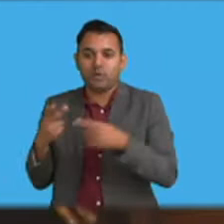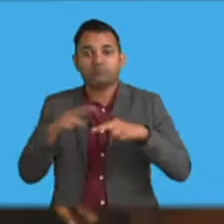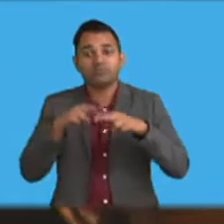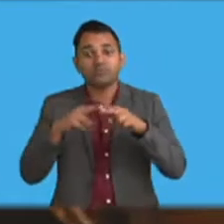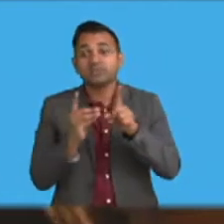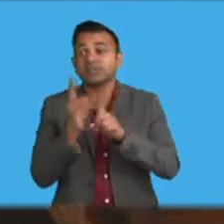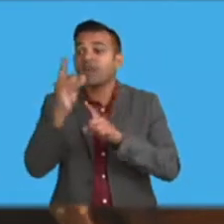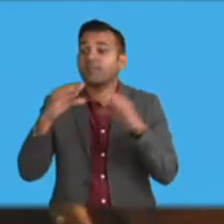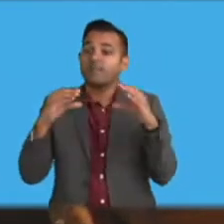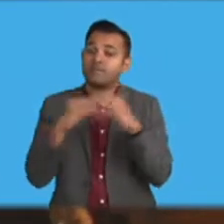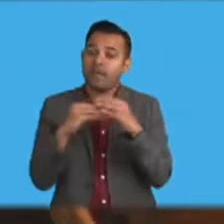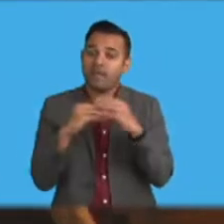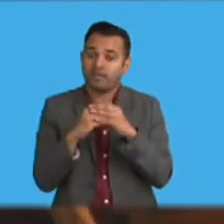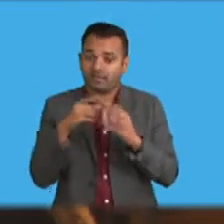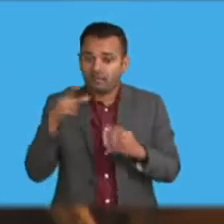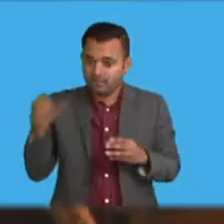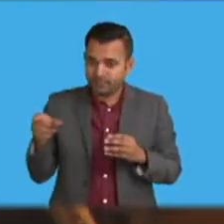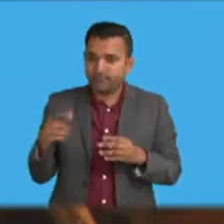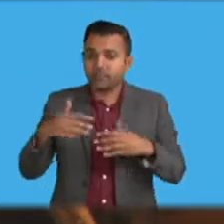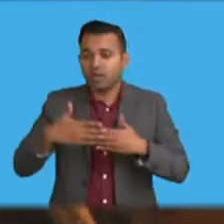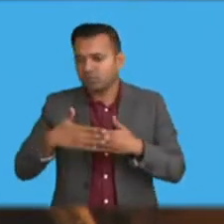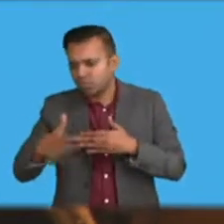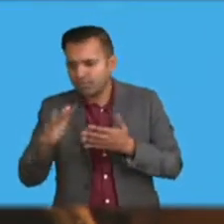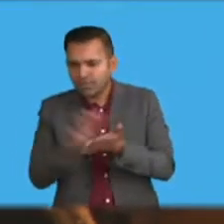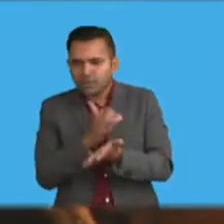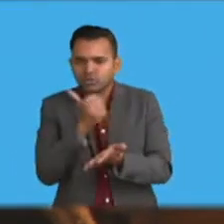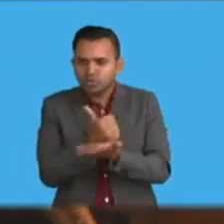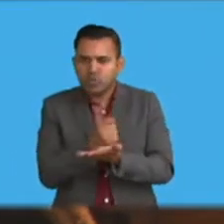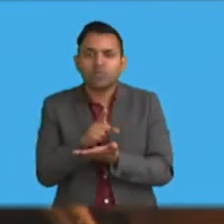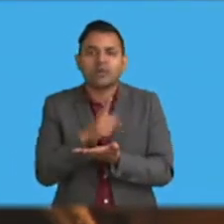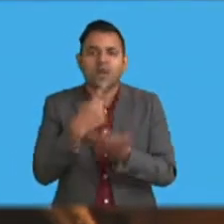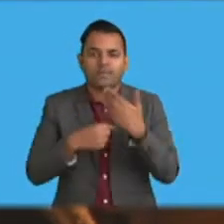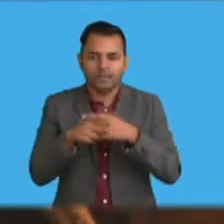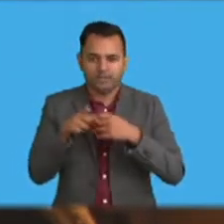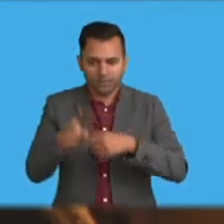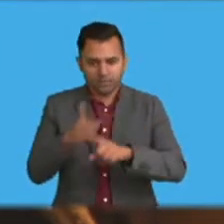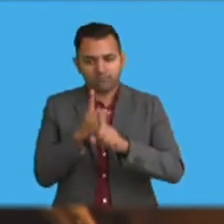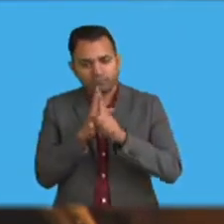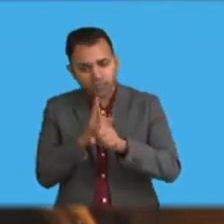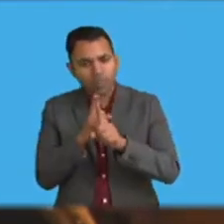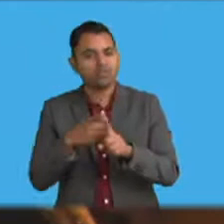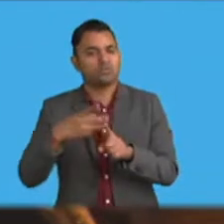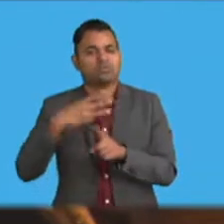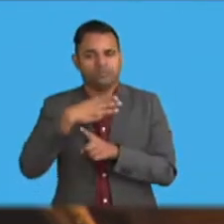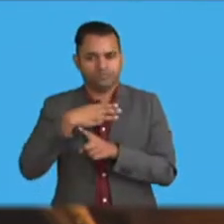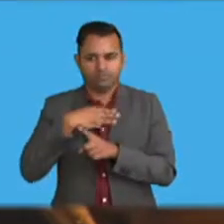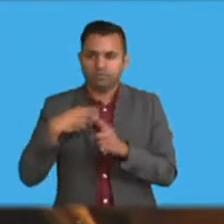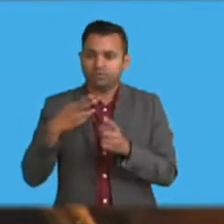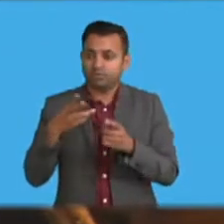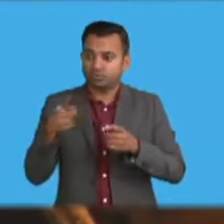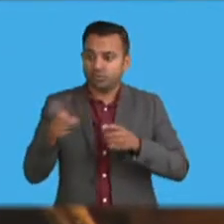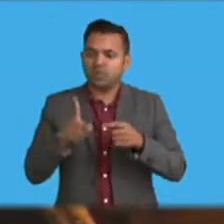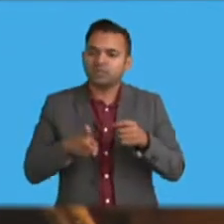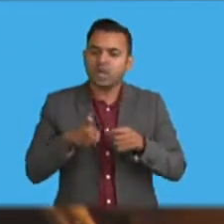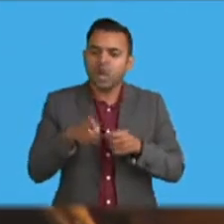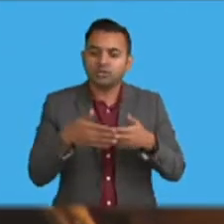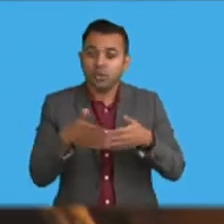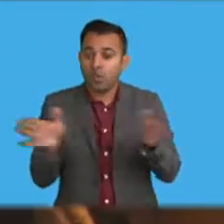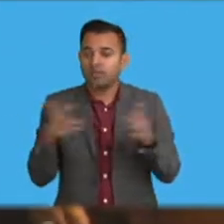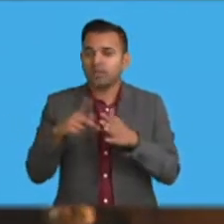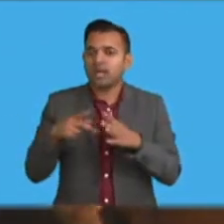ensure increased compliance with the Cooperatives Act, the Ministry has launched in January this year the Target 100. This is